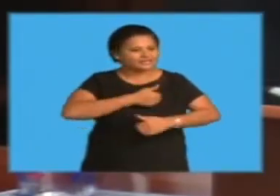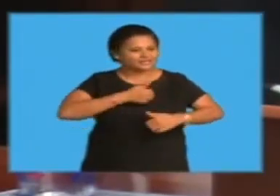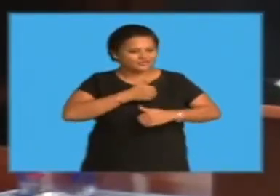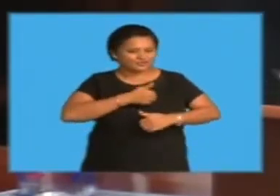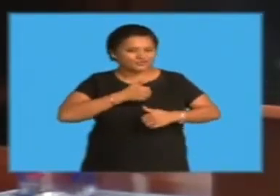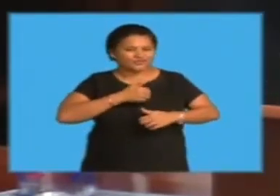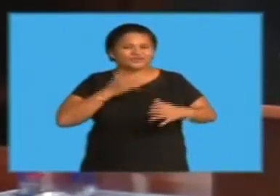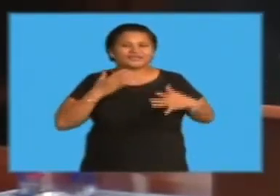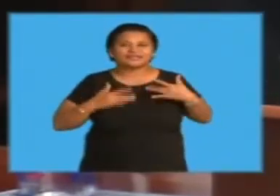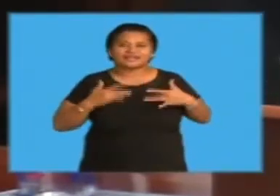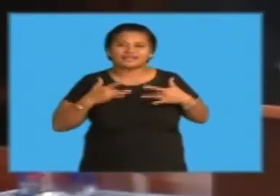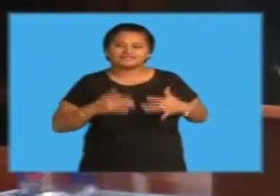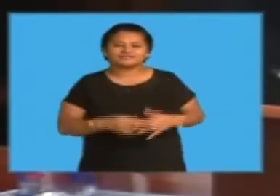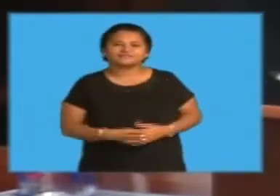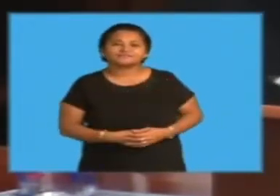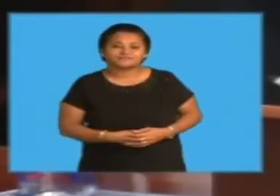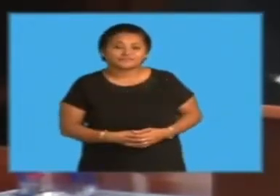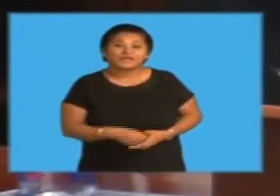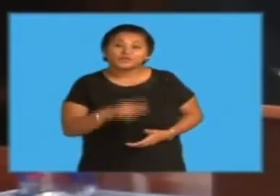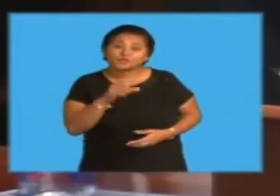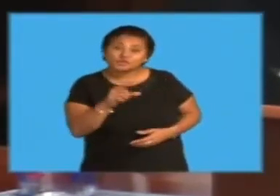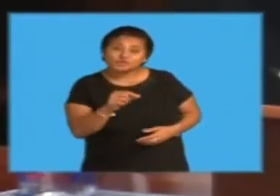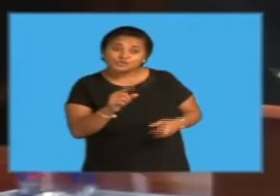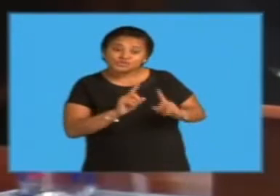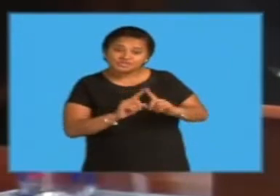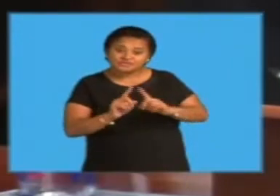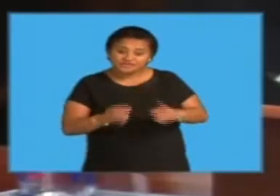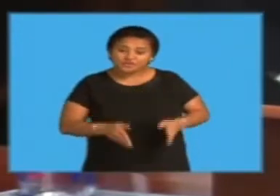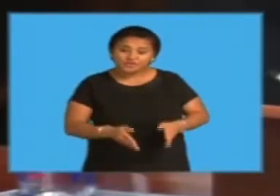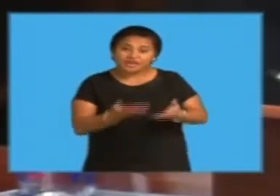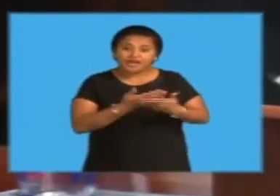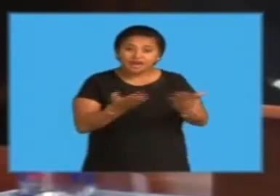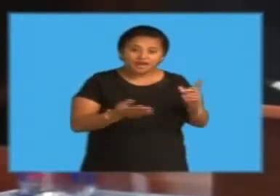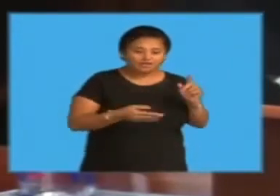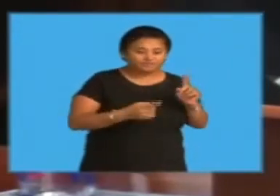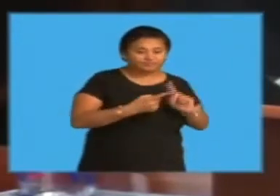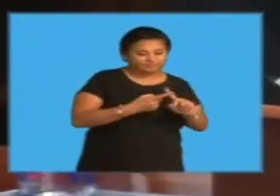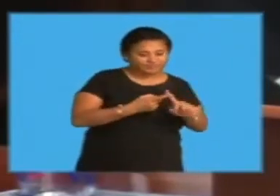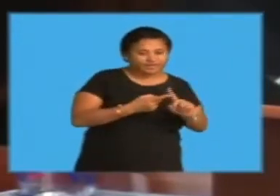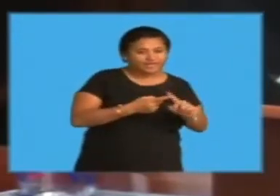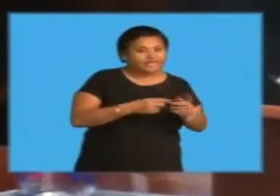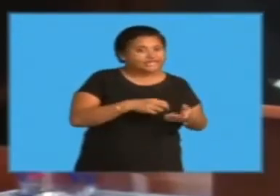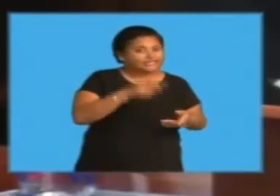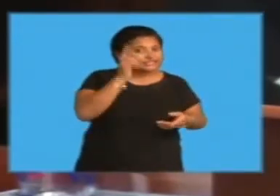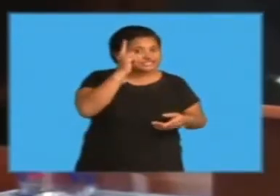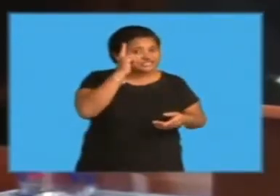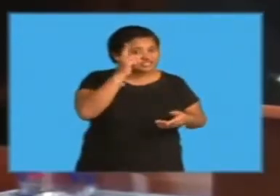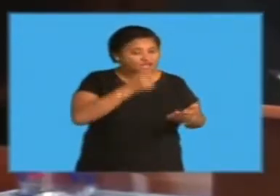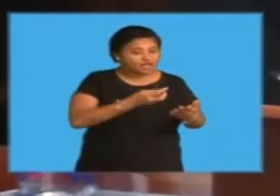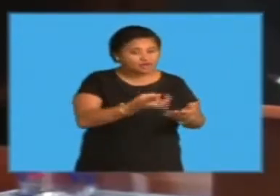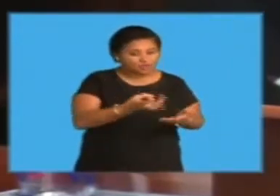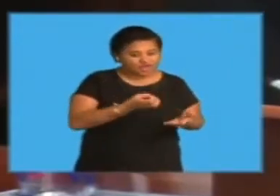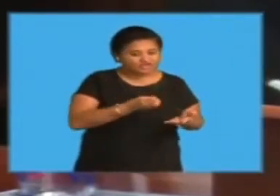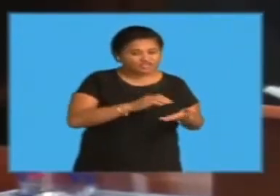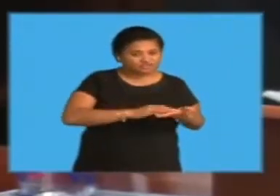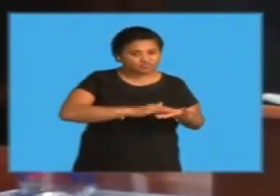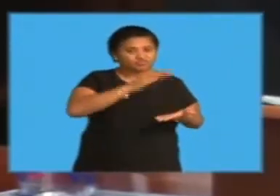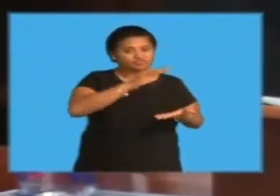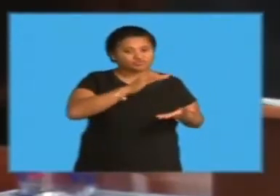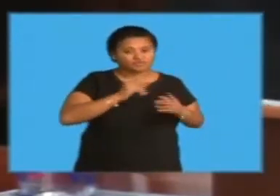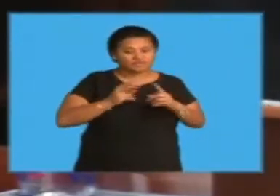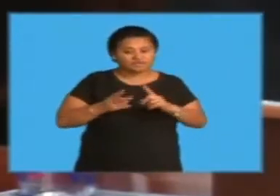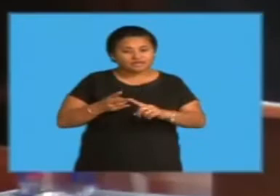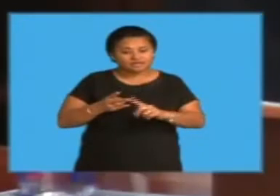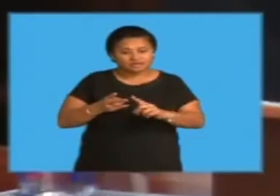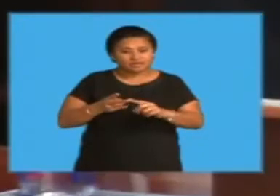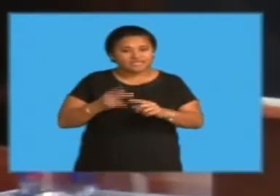many ways, by improving teacher pay as we raise teaching standards, by providing free transport because a student